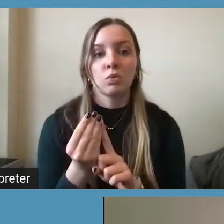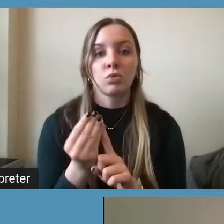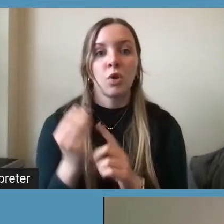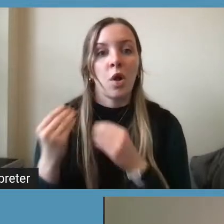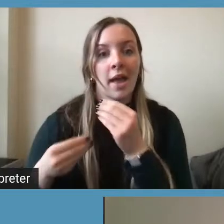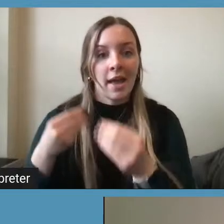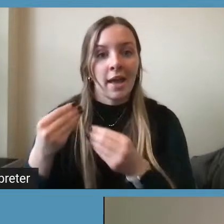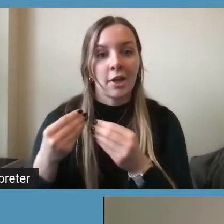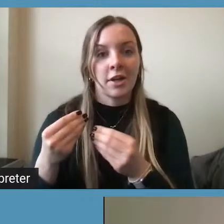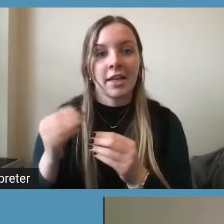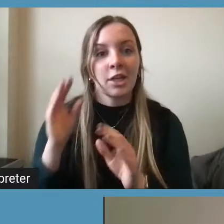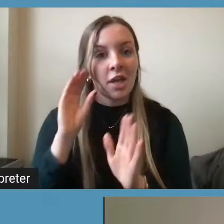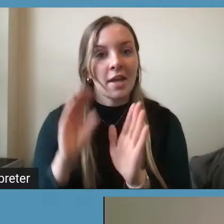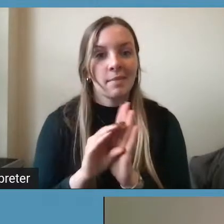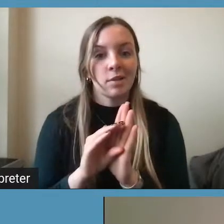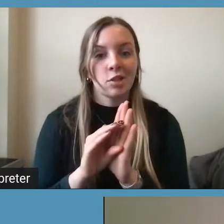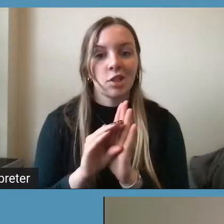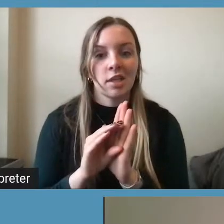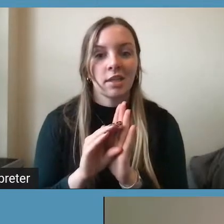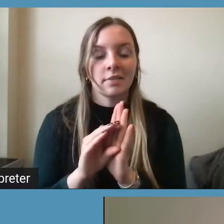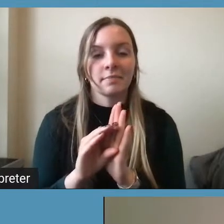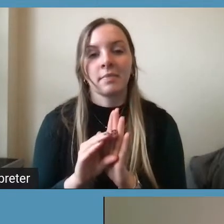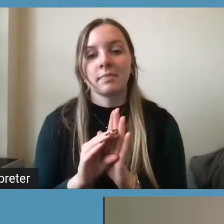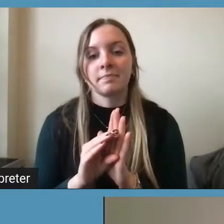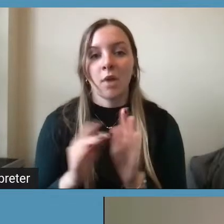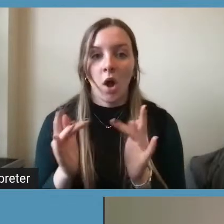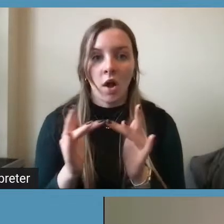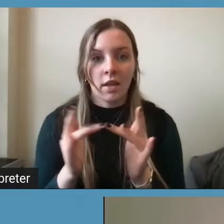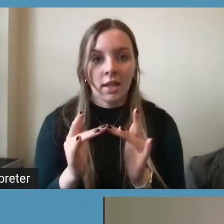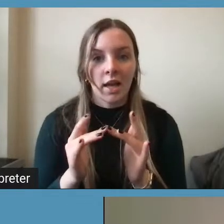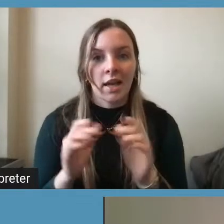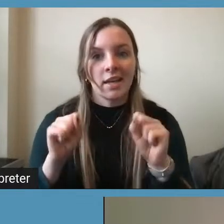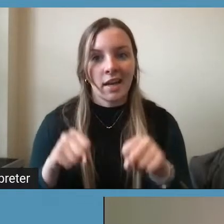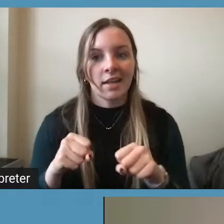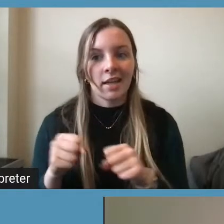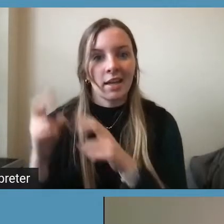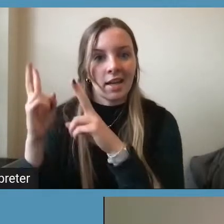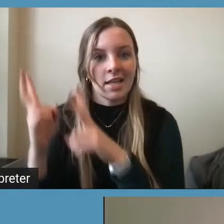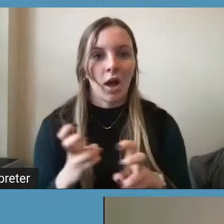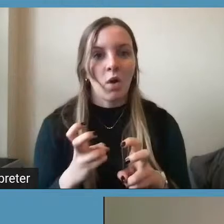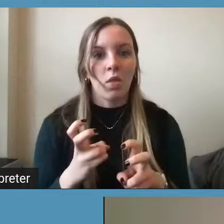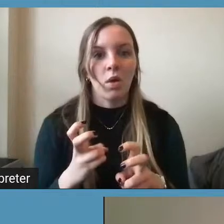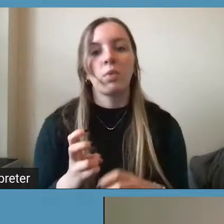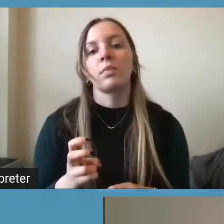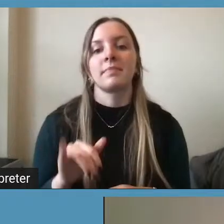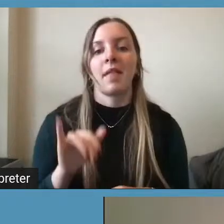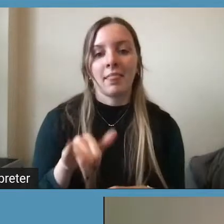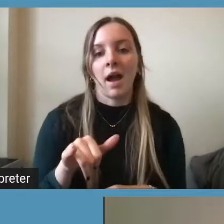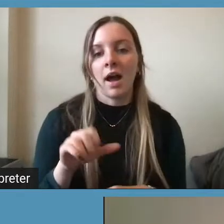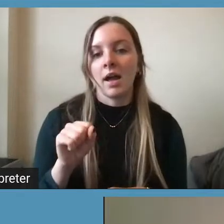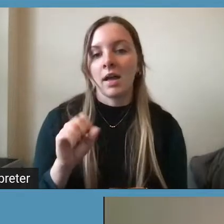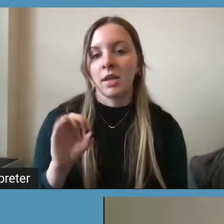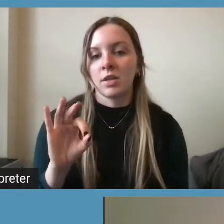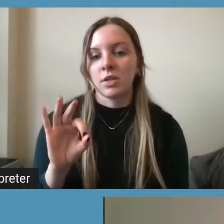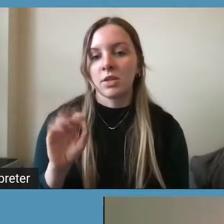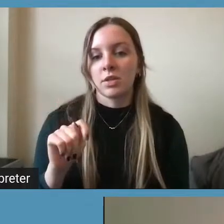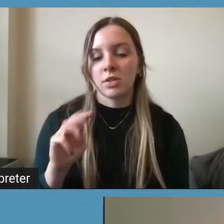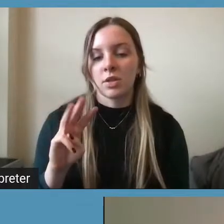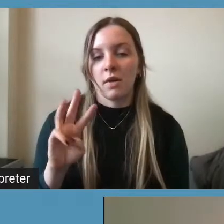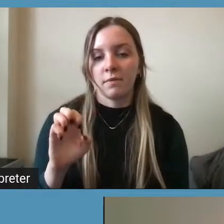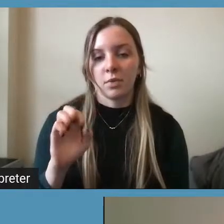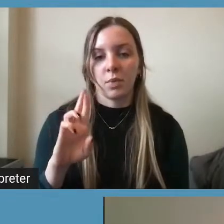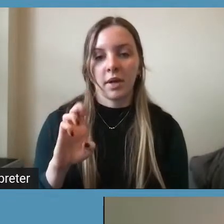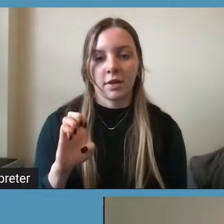culturalheritageimaging.org/downloads, and you can find the RTI software, info on photogrammetry stuff. And right now the beta of